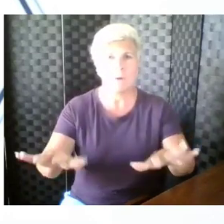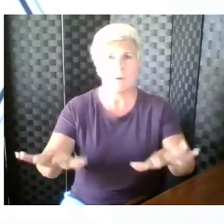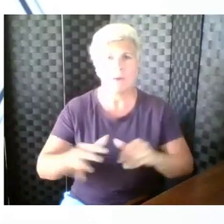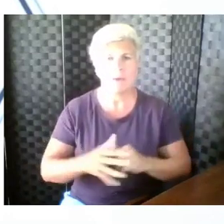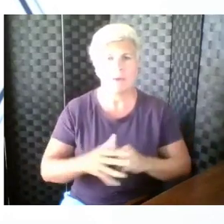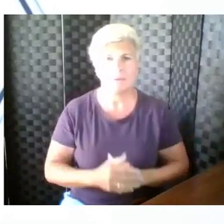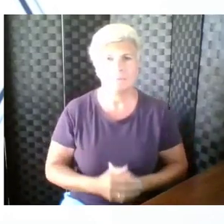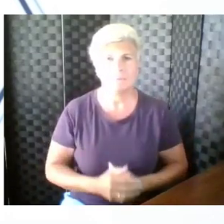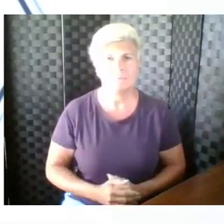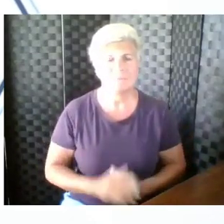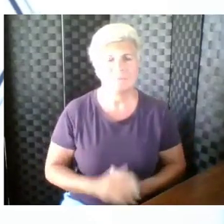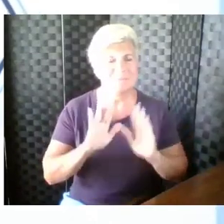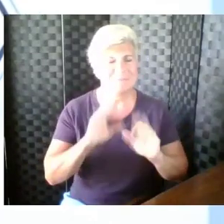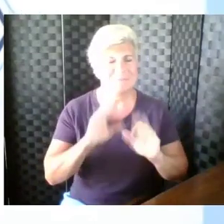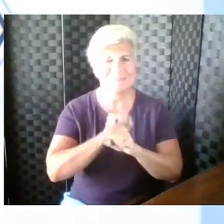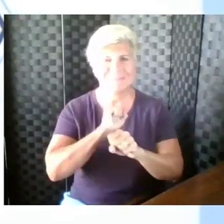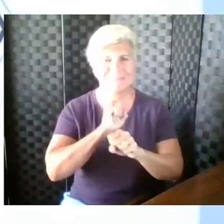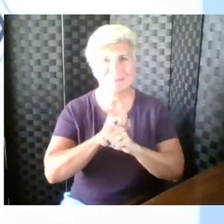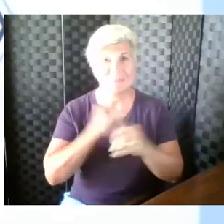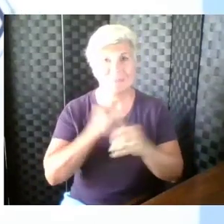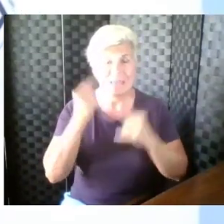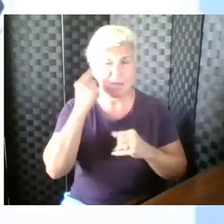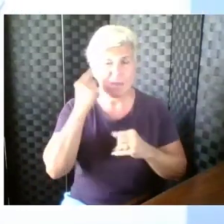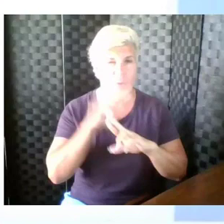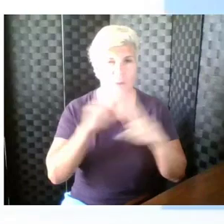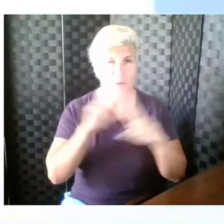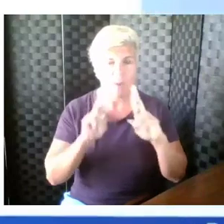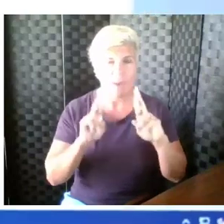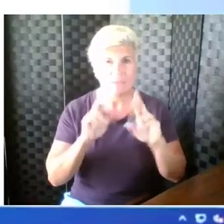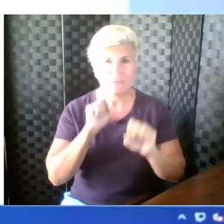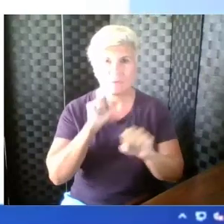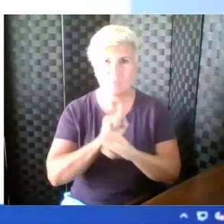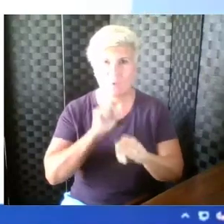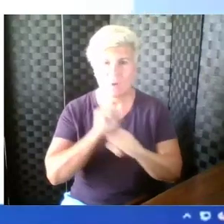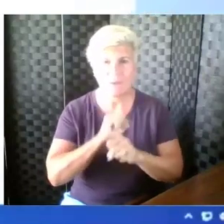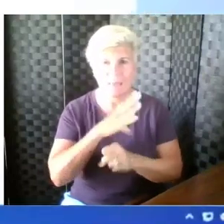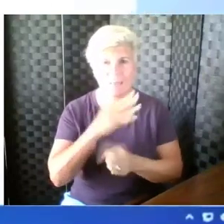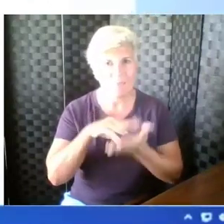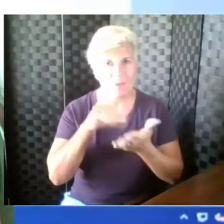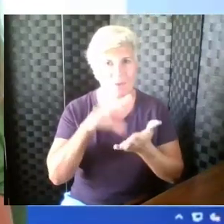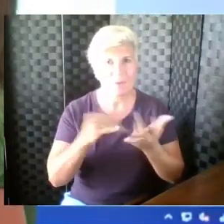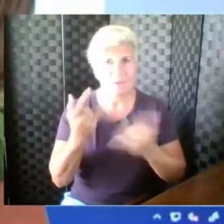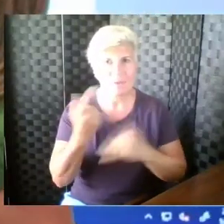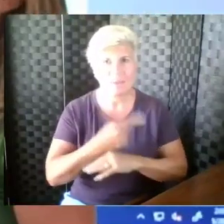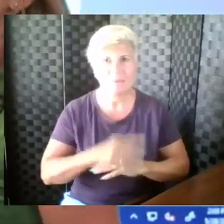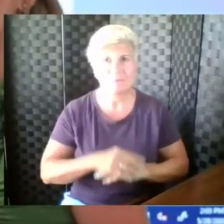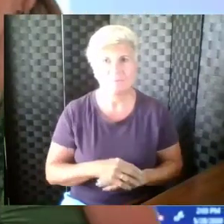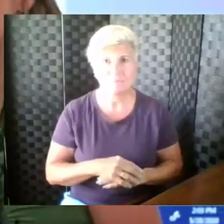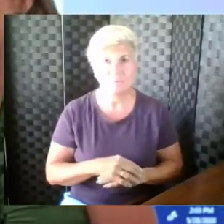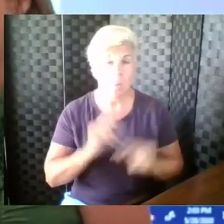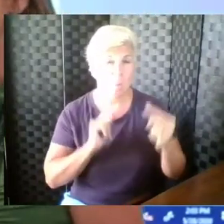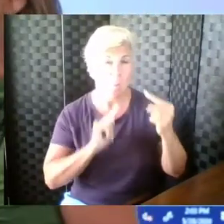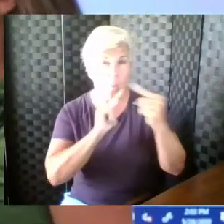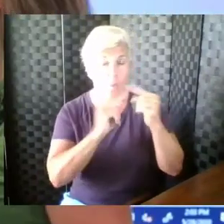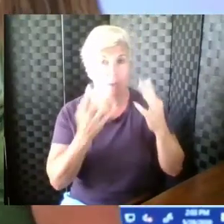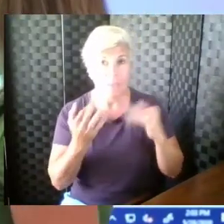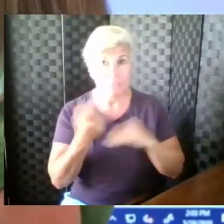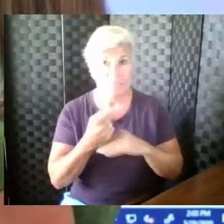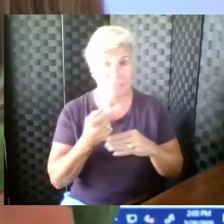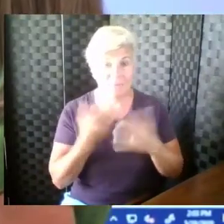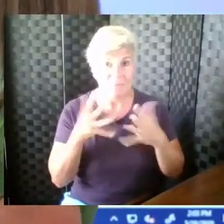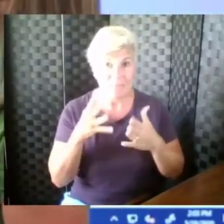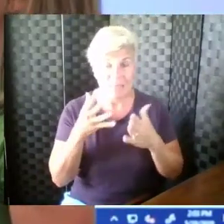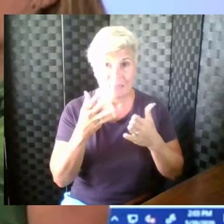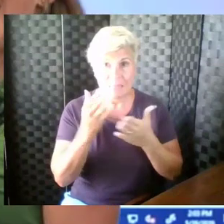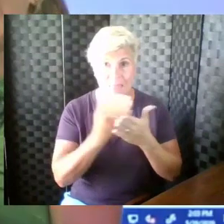And let it out. Great job. Now our brains are ready to go and ready to learn today. Our goal today at the end of this